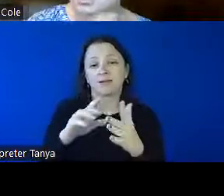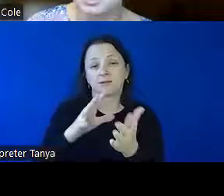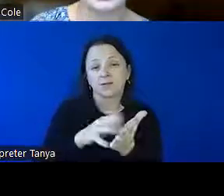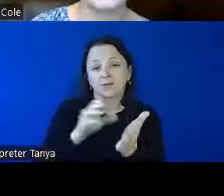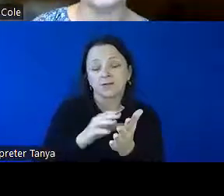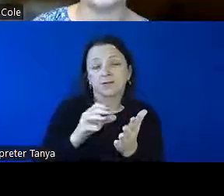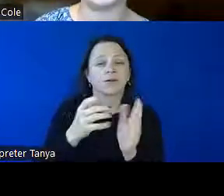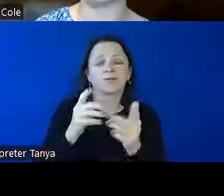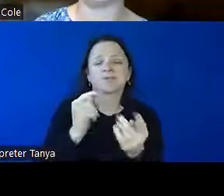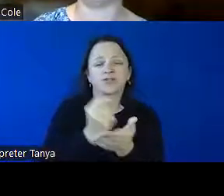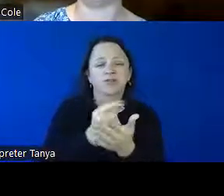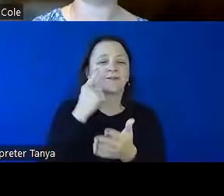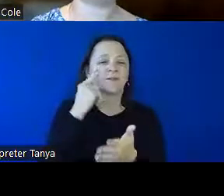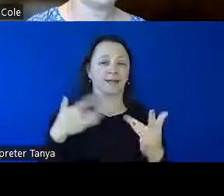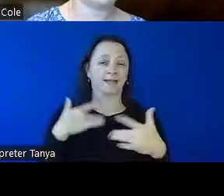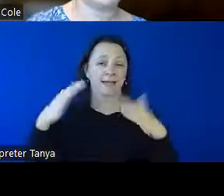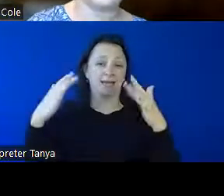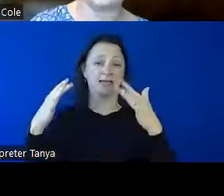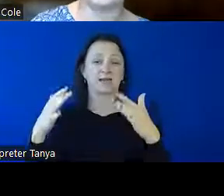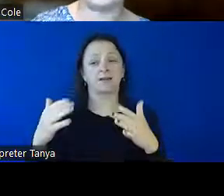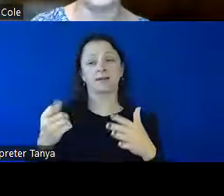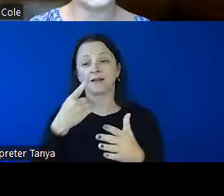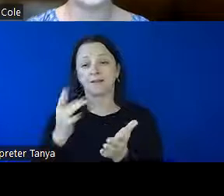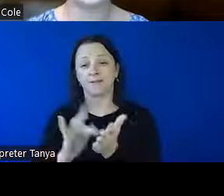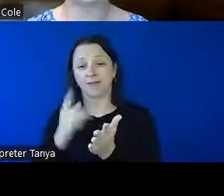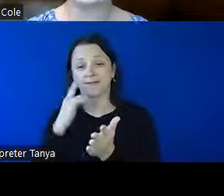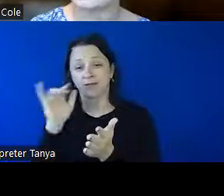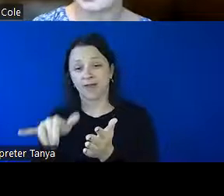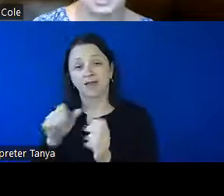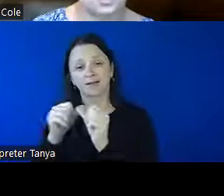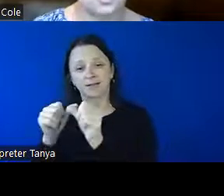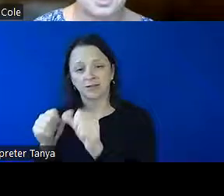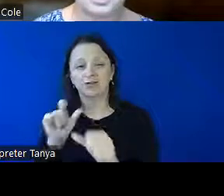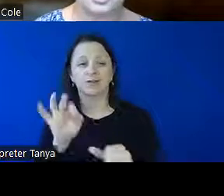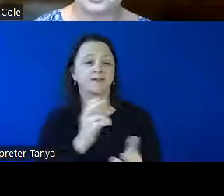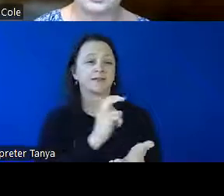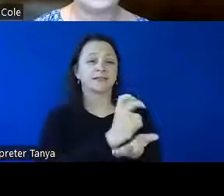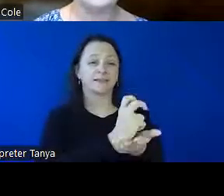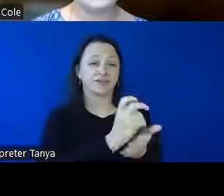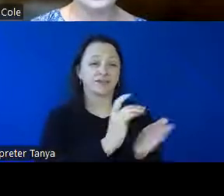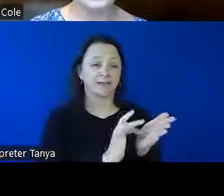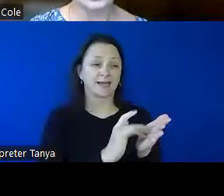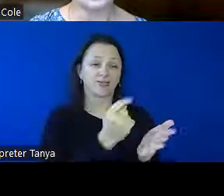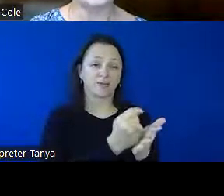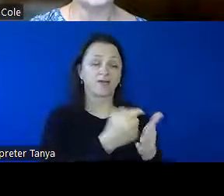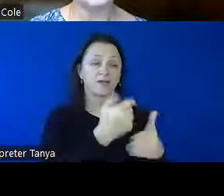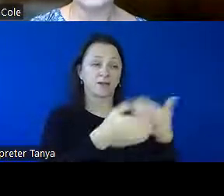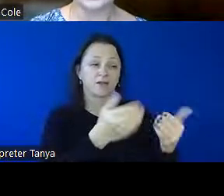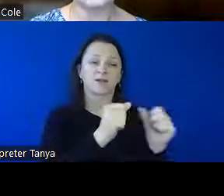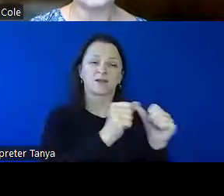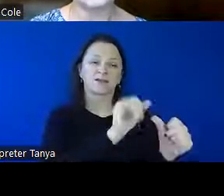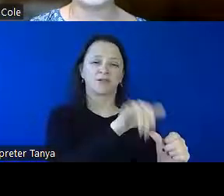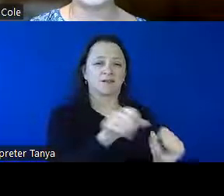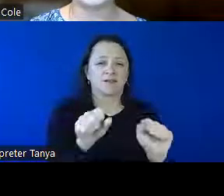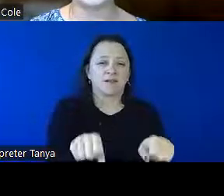that child can continue their anxiety medicines. If they're being treated for seizures, they can continue that seizure treatment. Really,